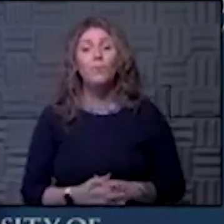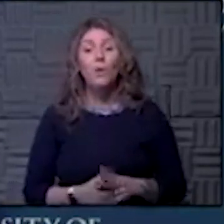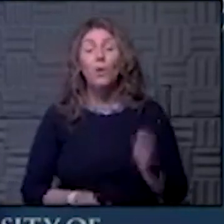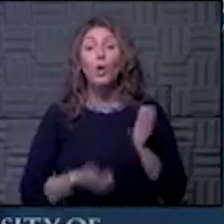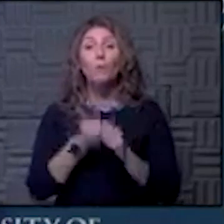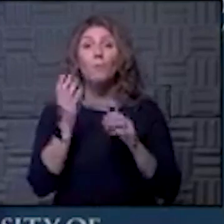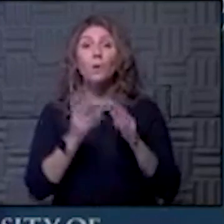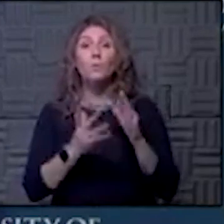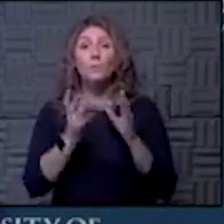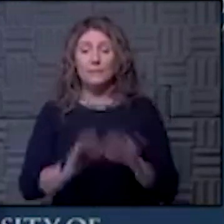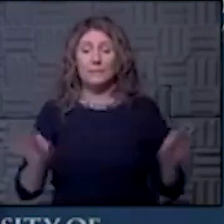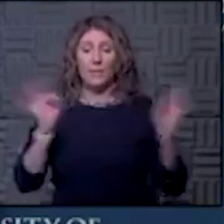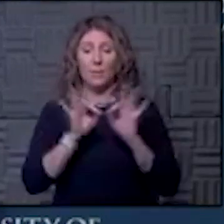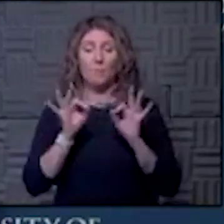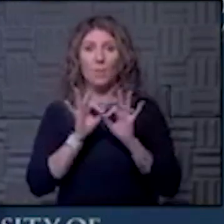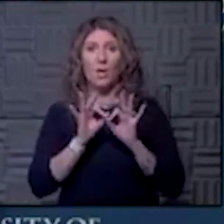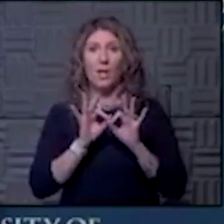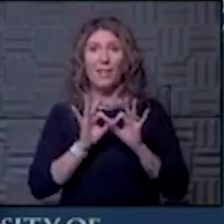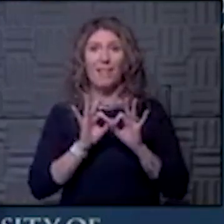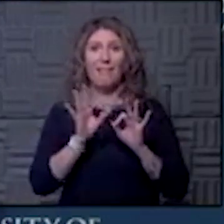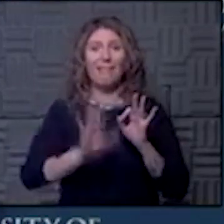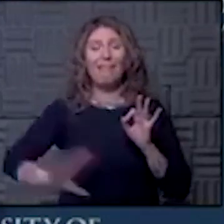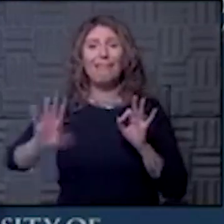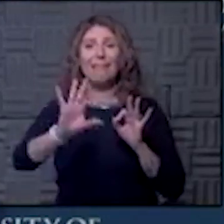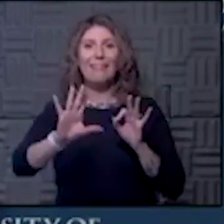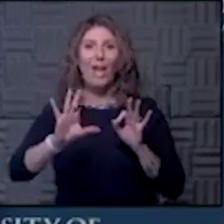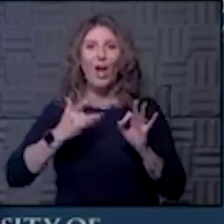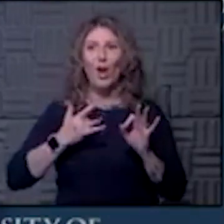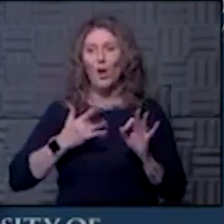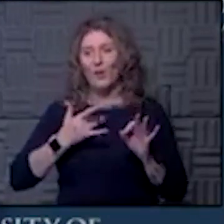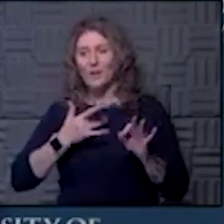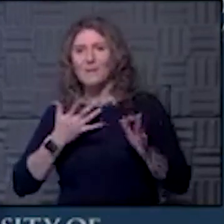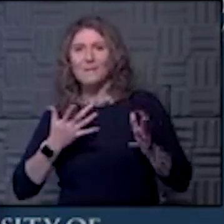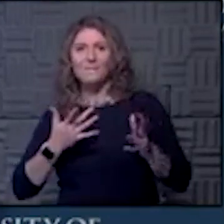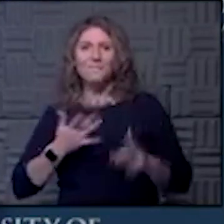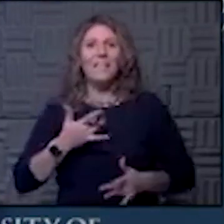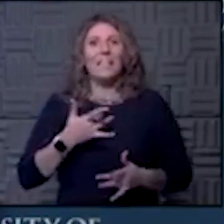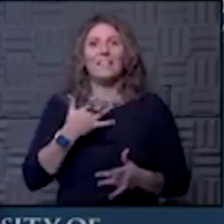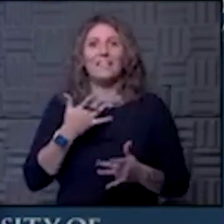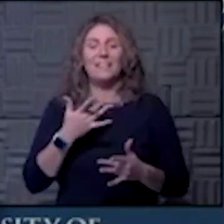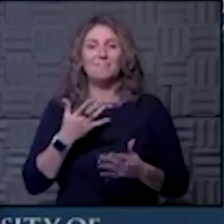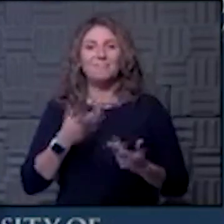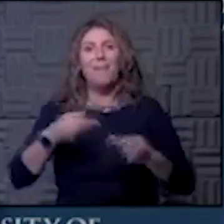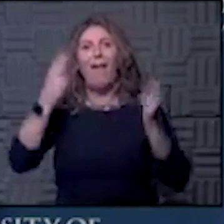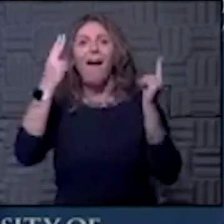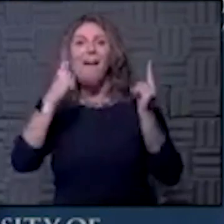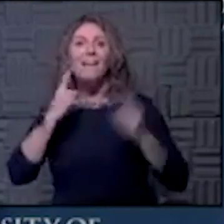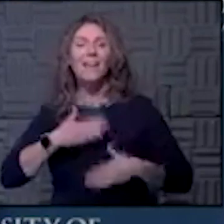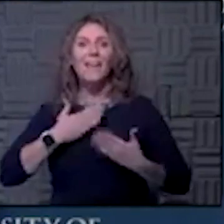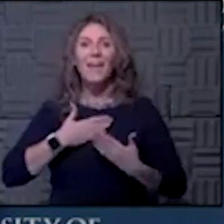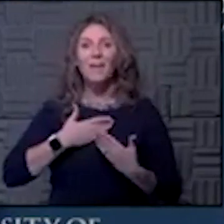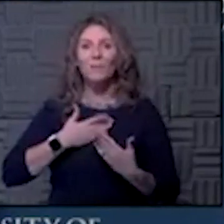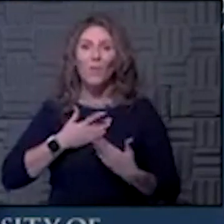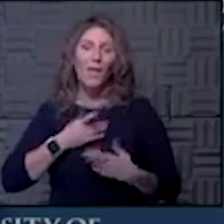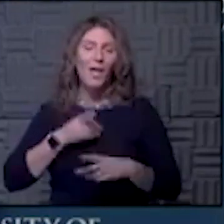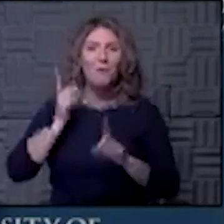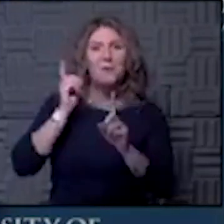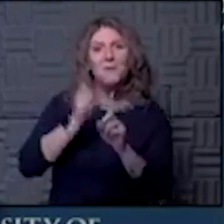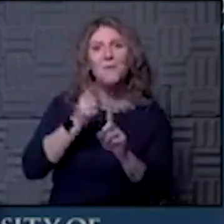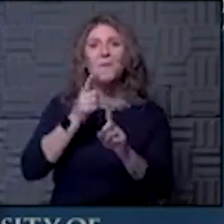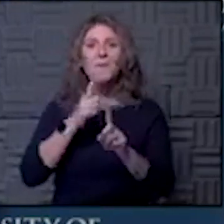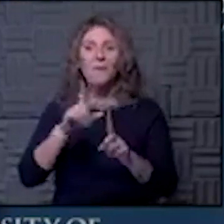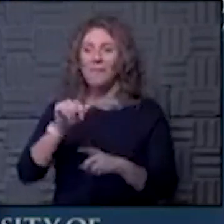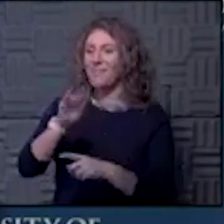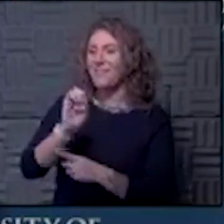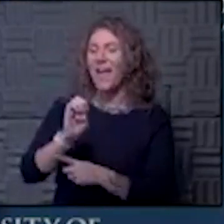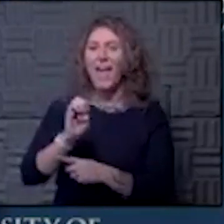importantly, we are trying to keep morale up. We had a go live on a Friday, and we had an